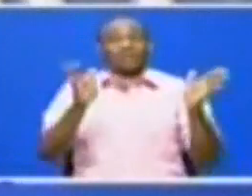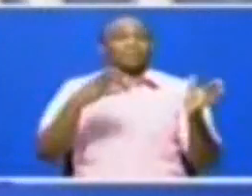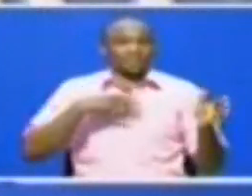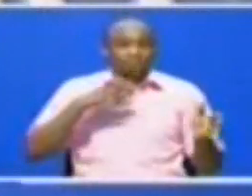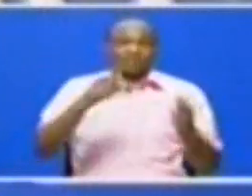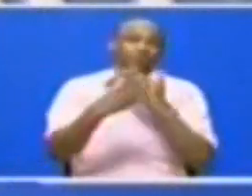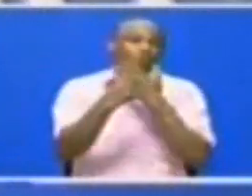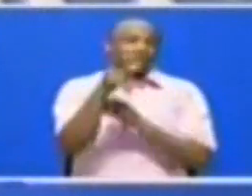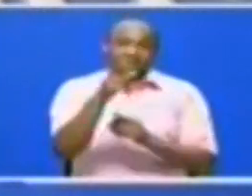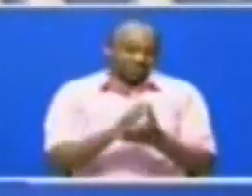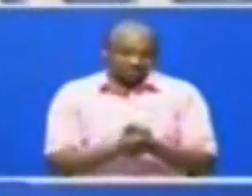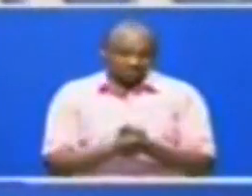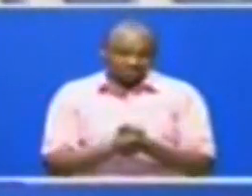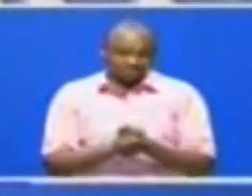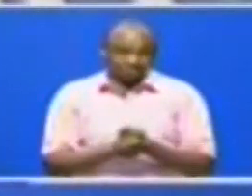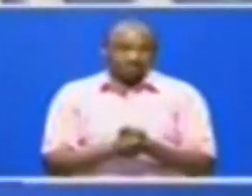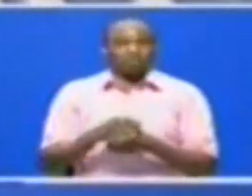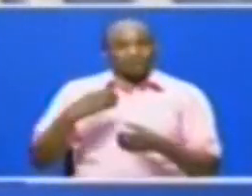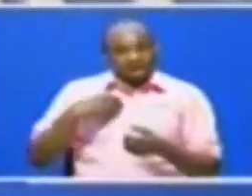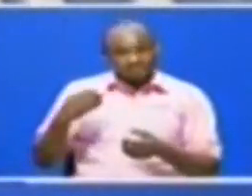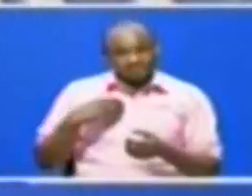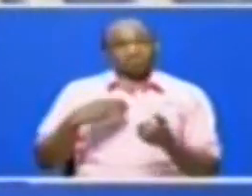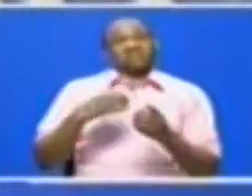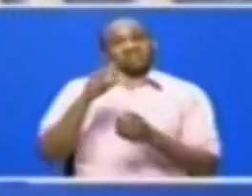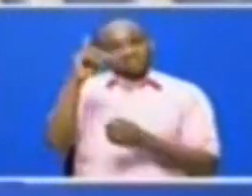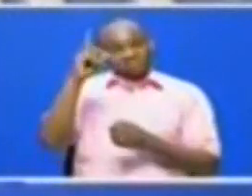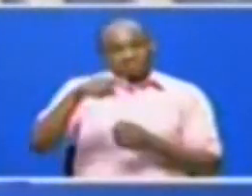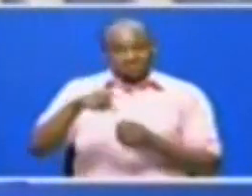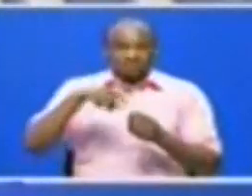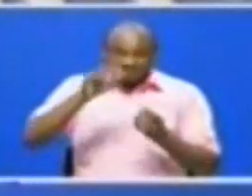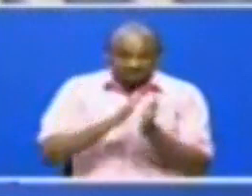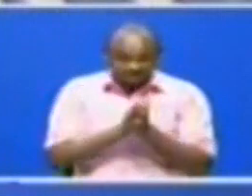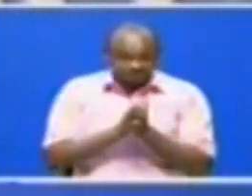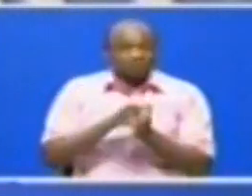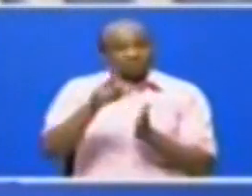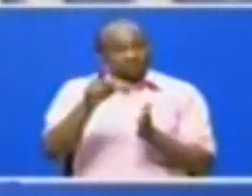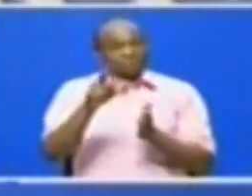need to emulate. Kiraiko Tubiko is an accomplished lawyer. It's only